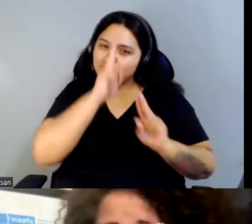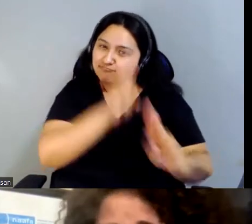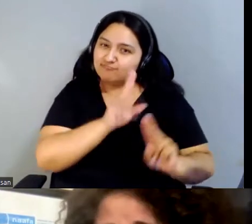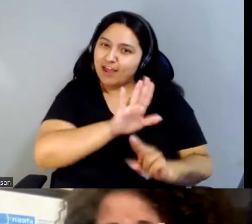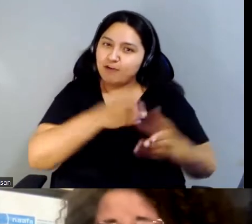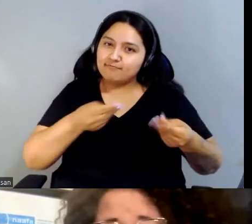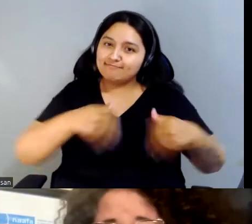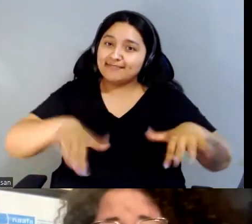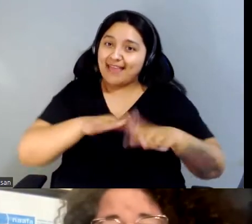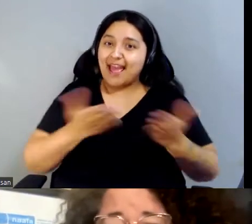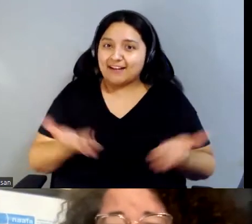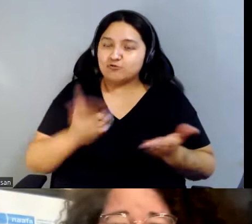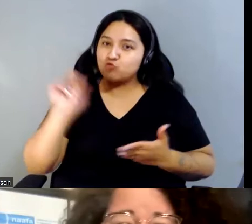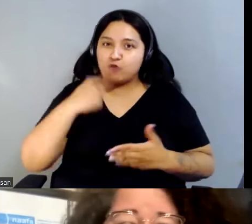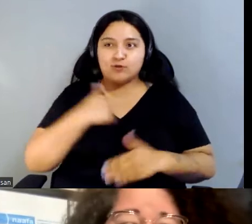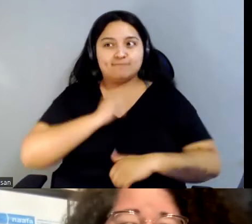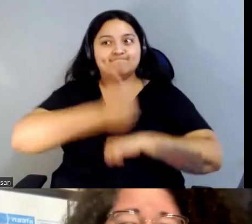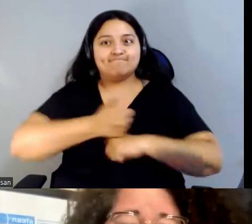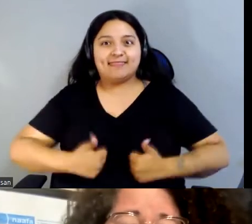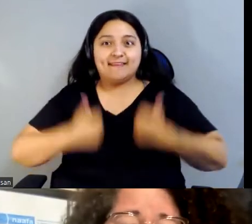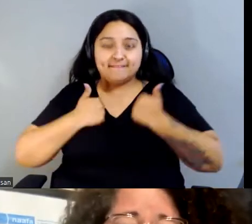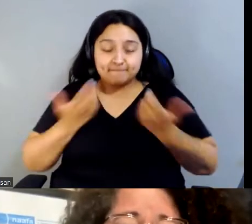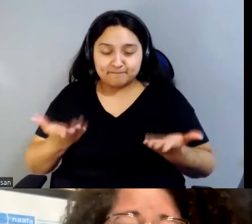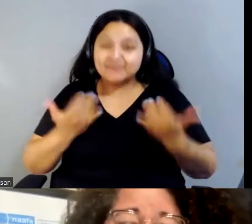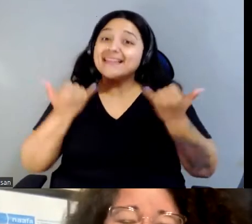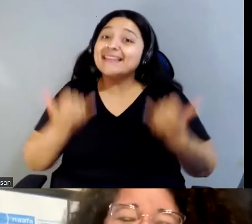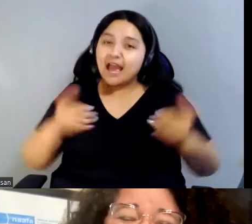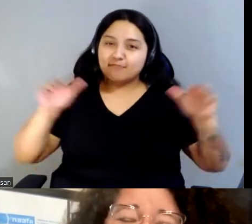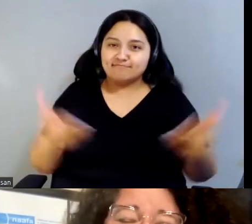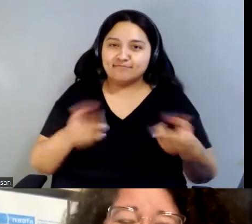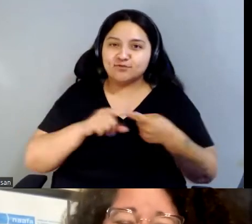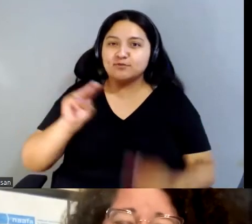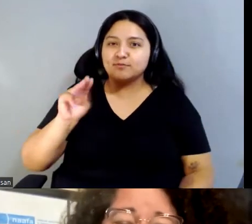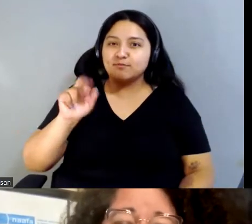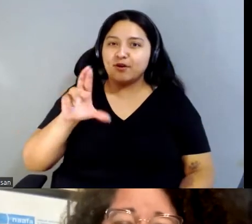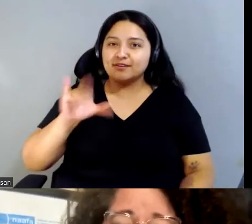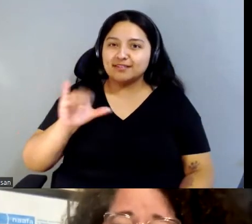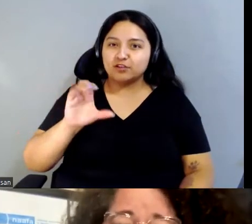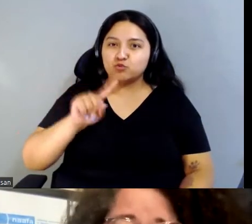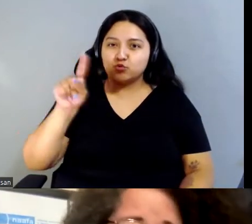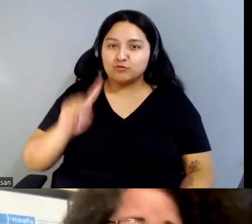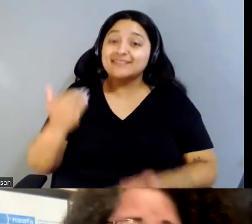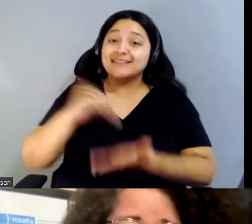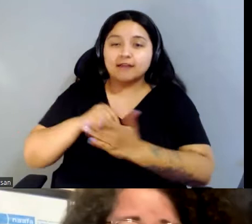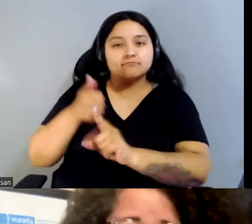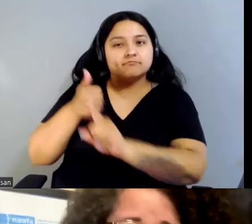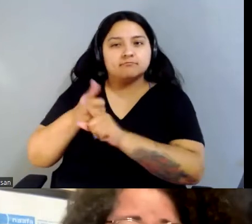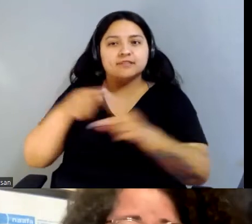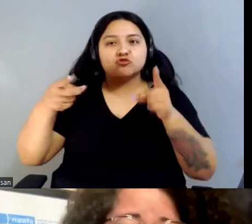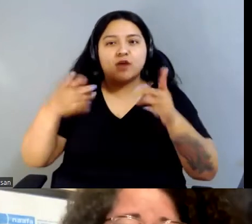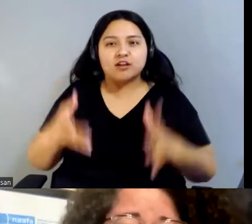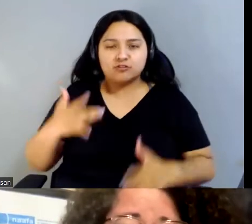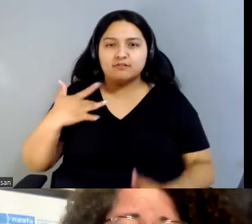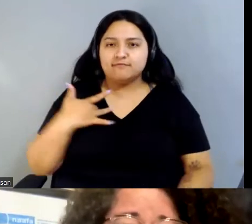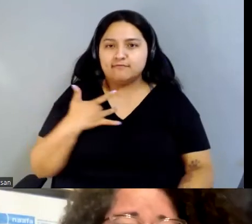With no further ado, would like to introduce you to Marcy Cruz. Once again, Marcy is the Director of Fashion Industry Relations for